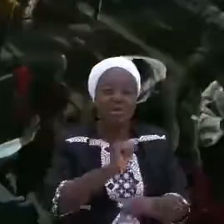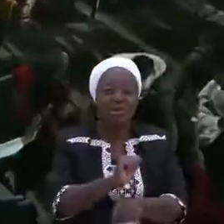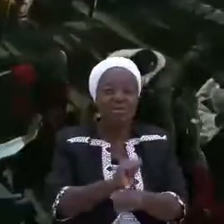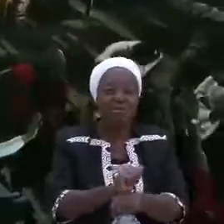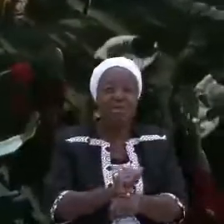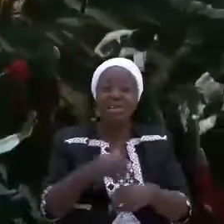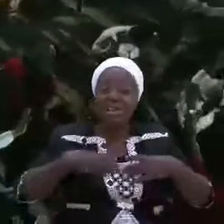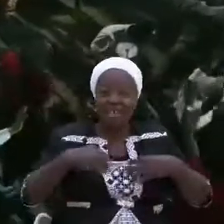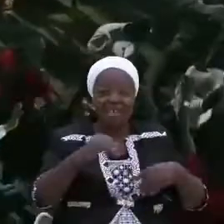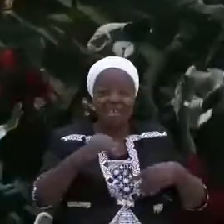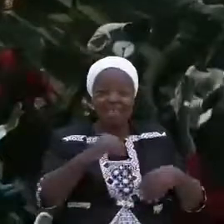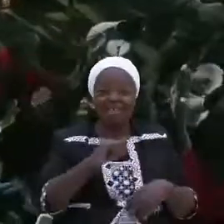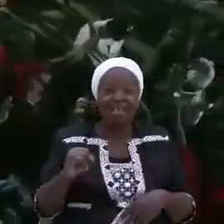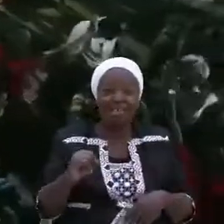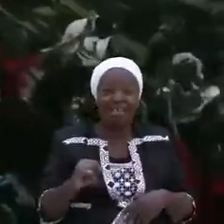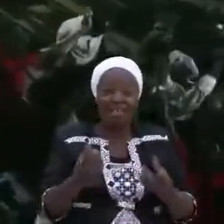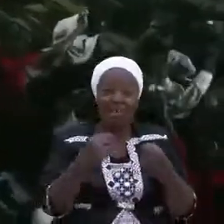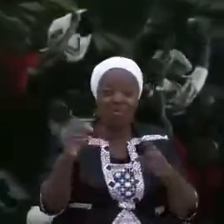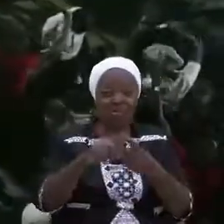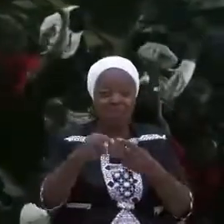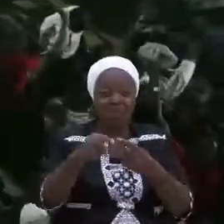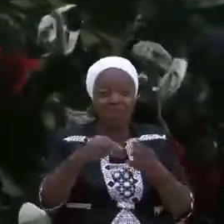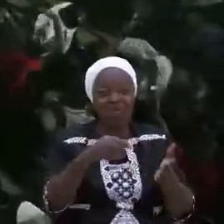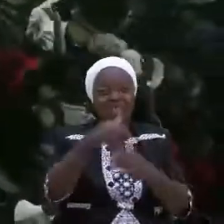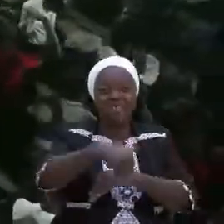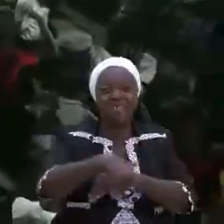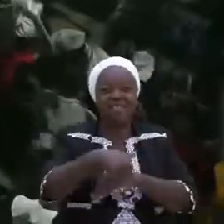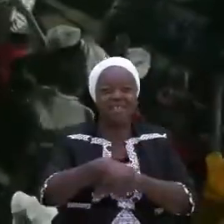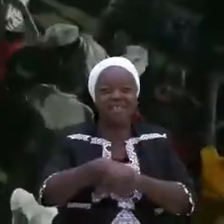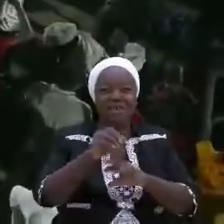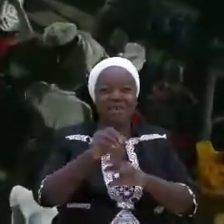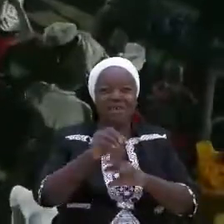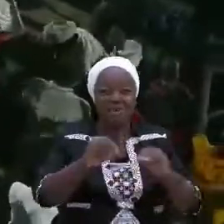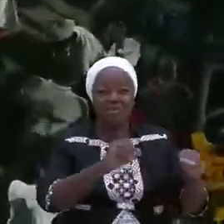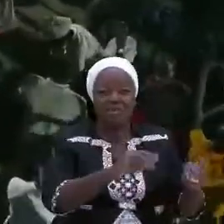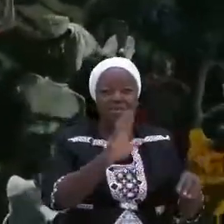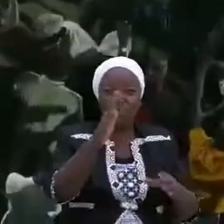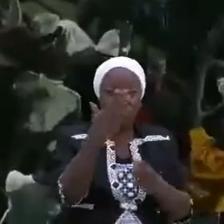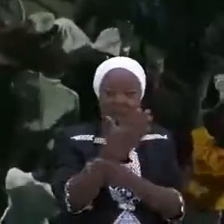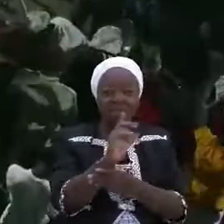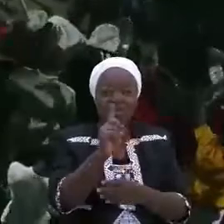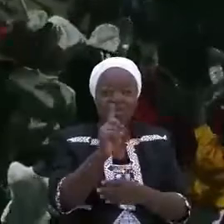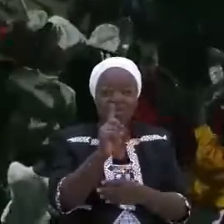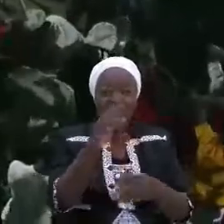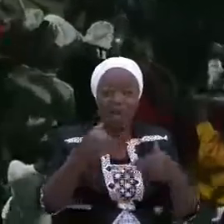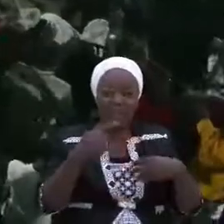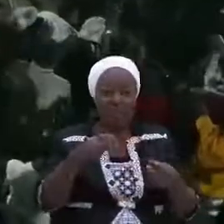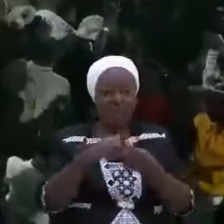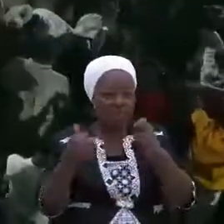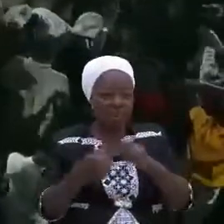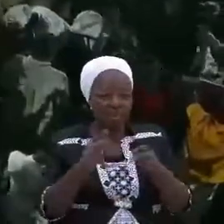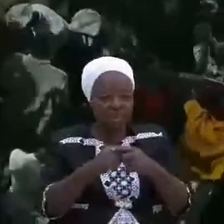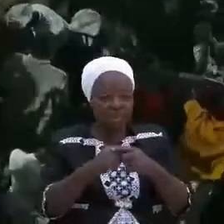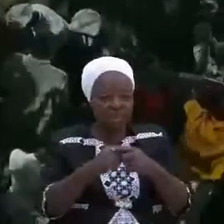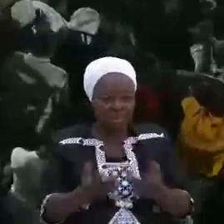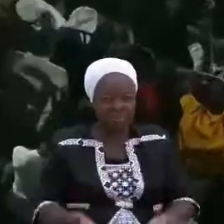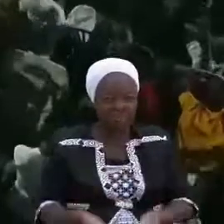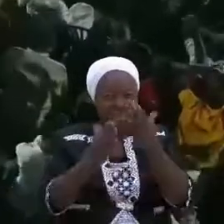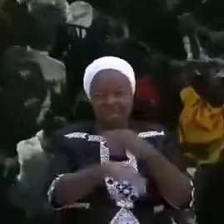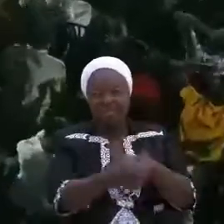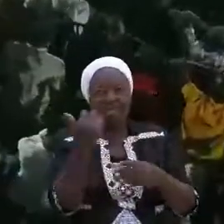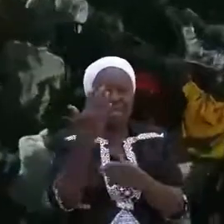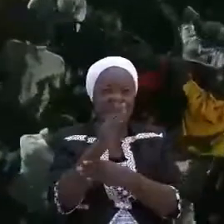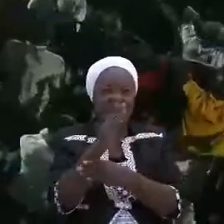healing coming to you tonight lay your head where you have the problem and then restore the other hand